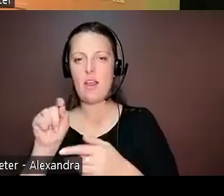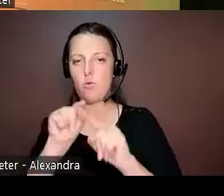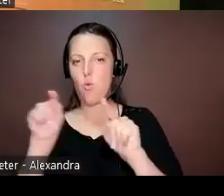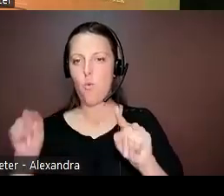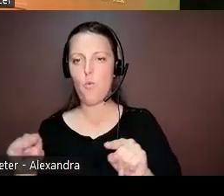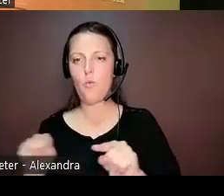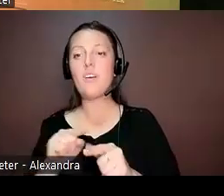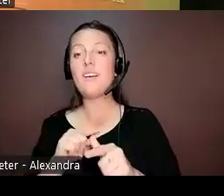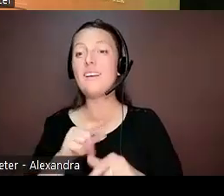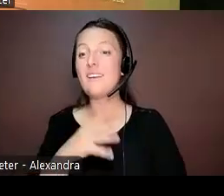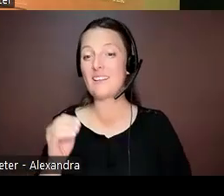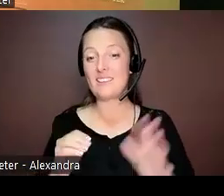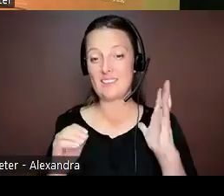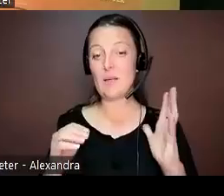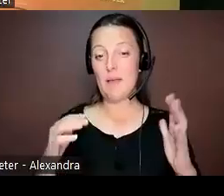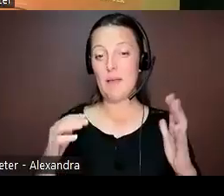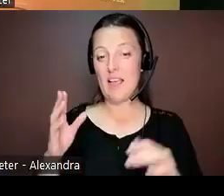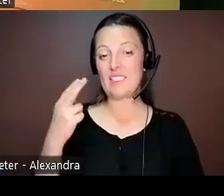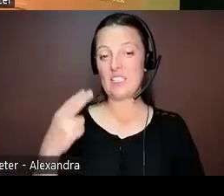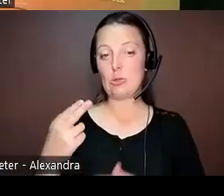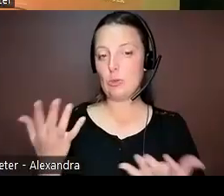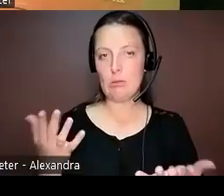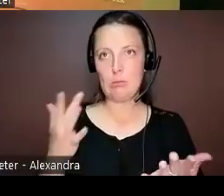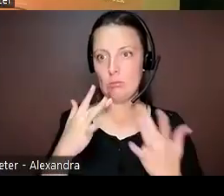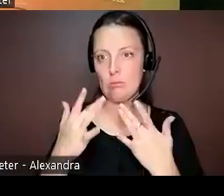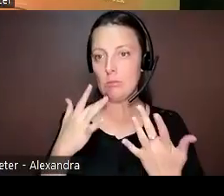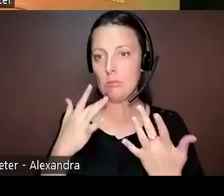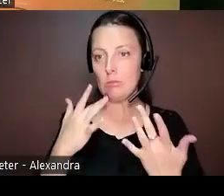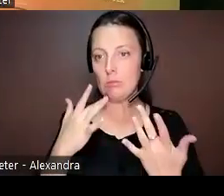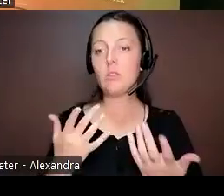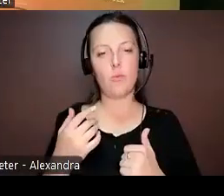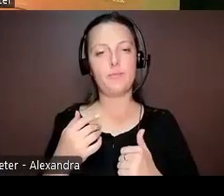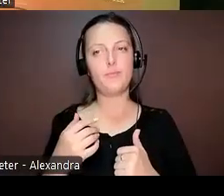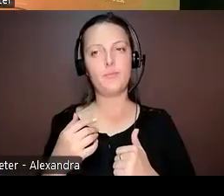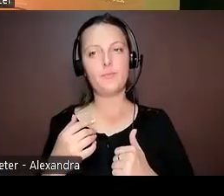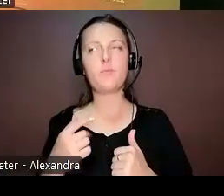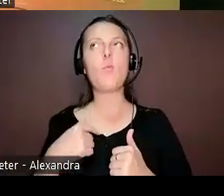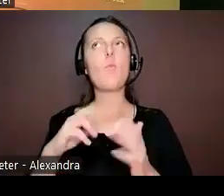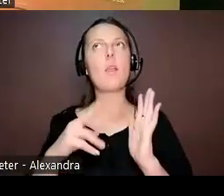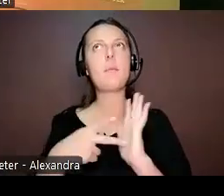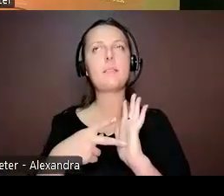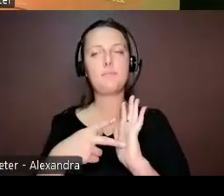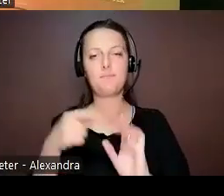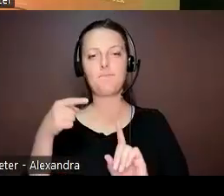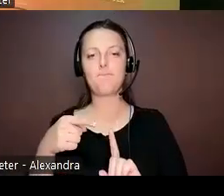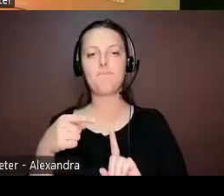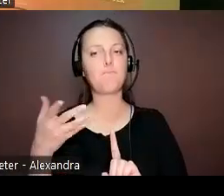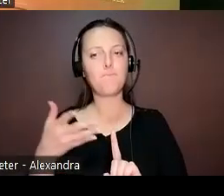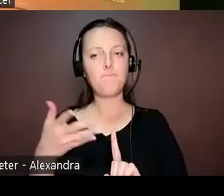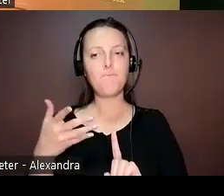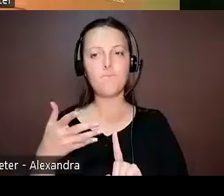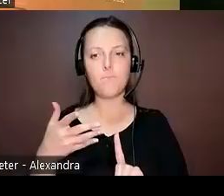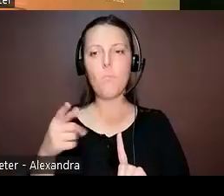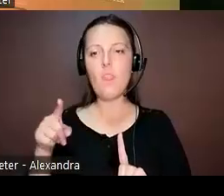new onset depression. What I mean by that is that there is they have a history